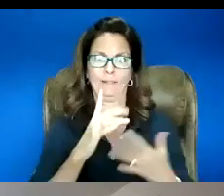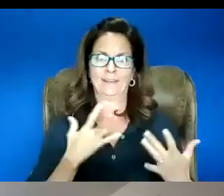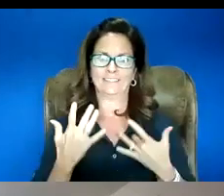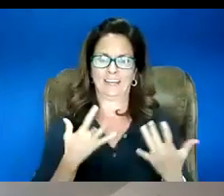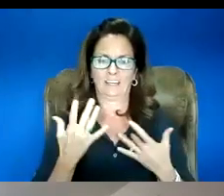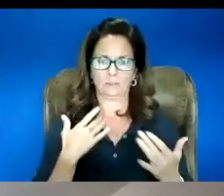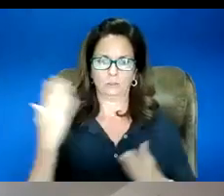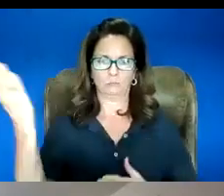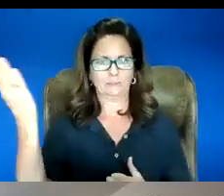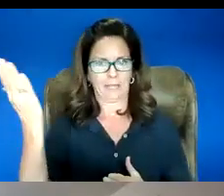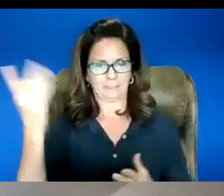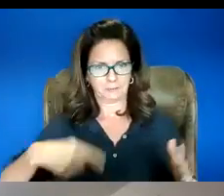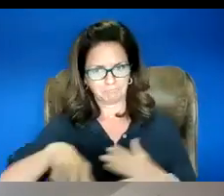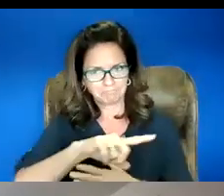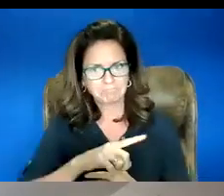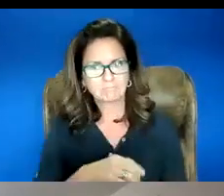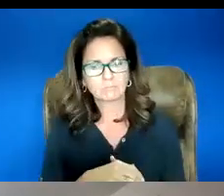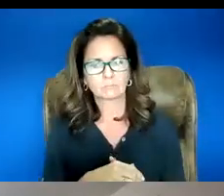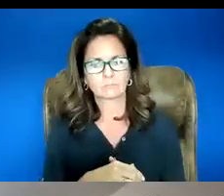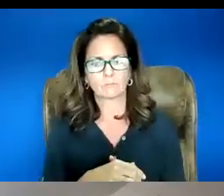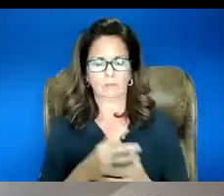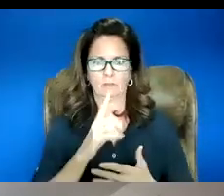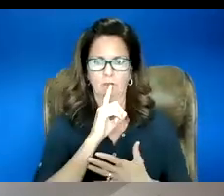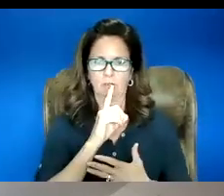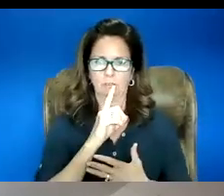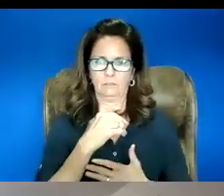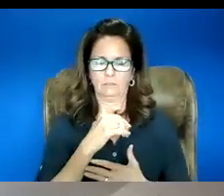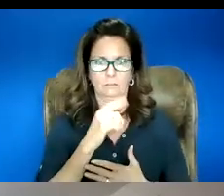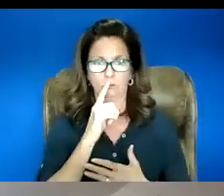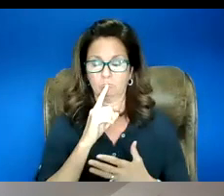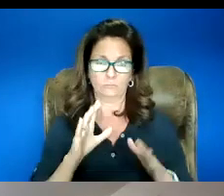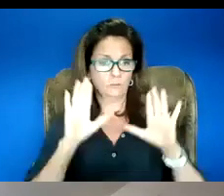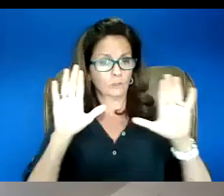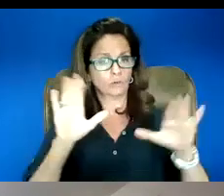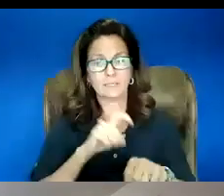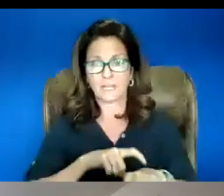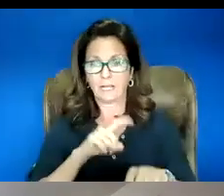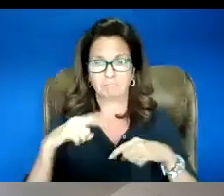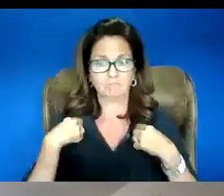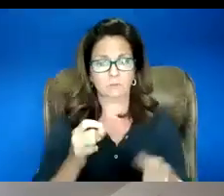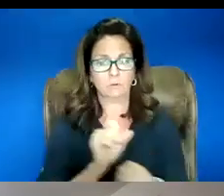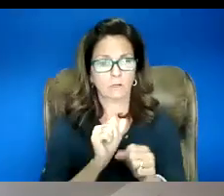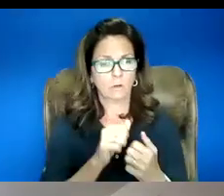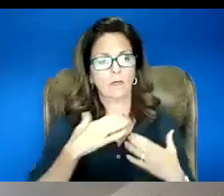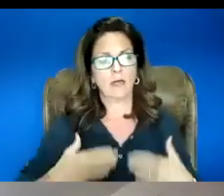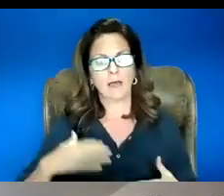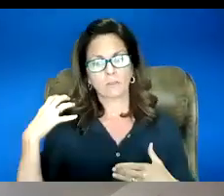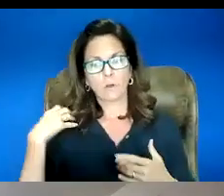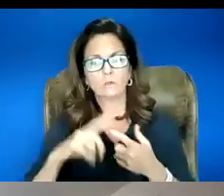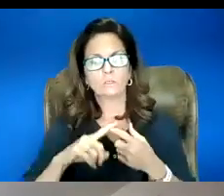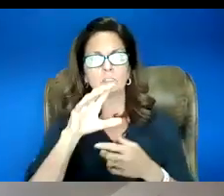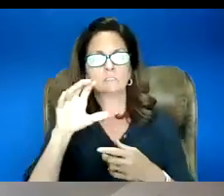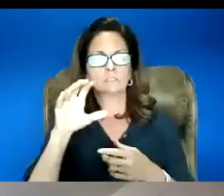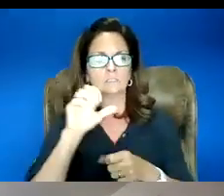to present this to you, and we've really been having a great time working with employees. Our health coaches have been working